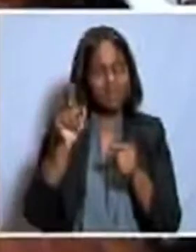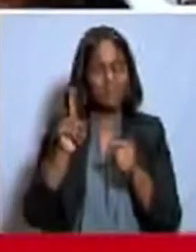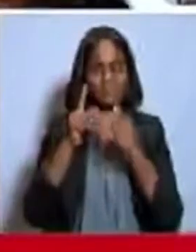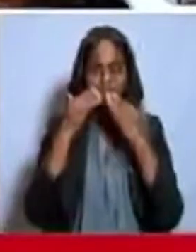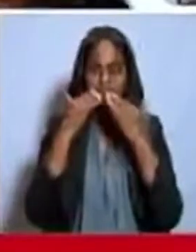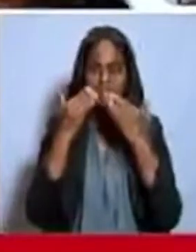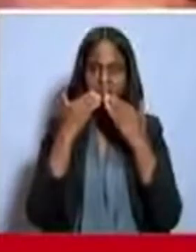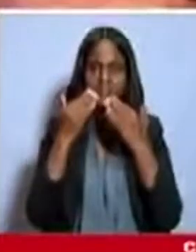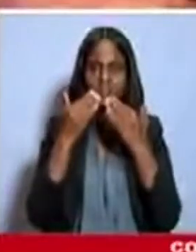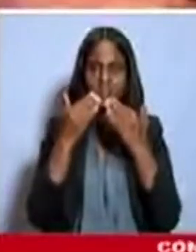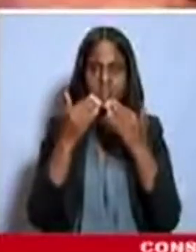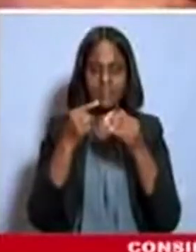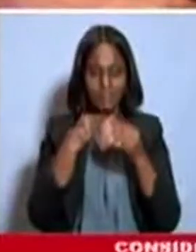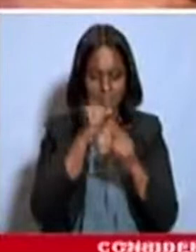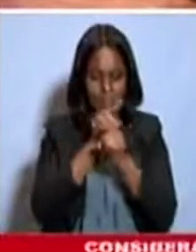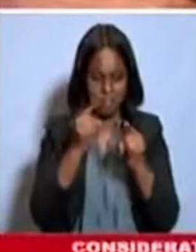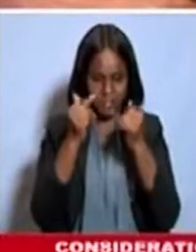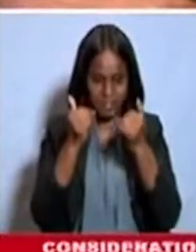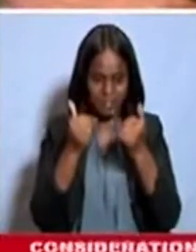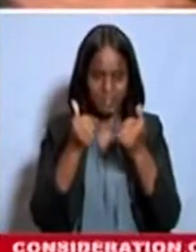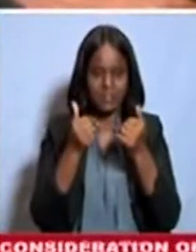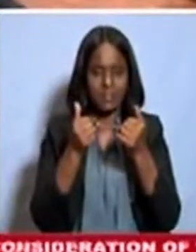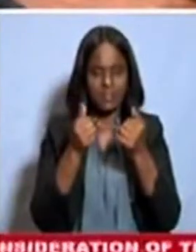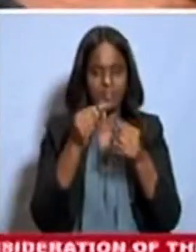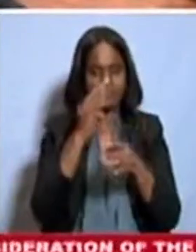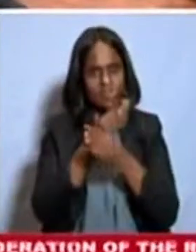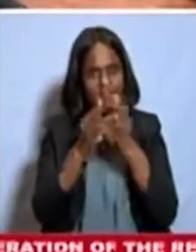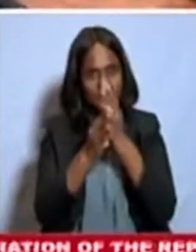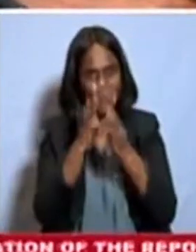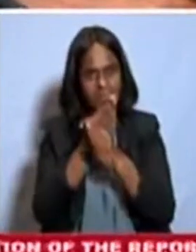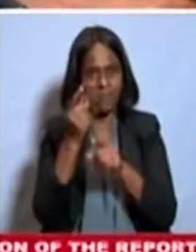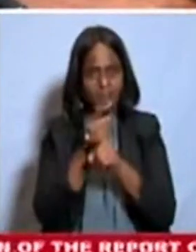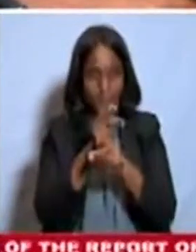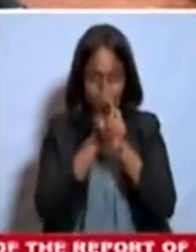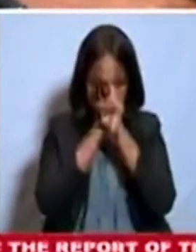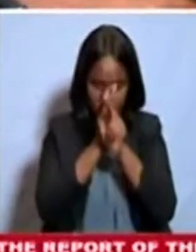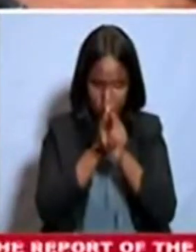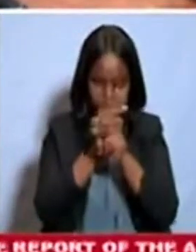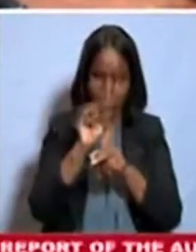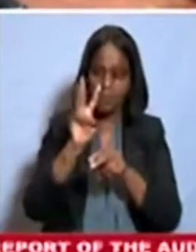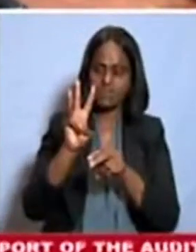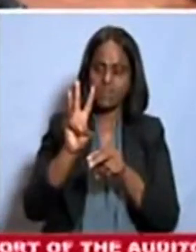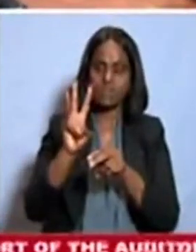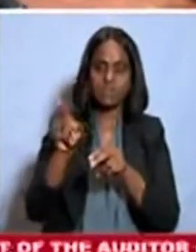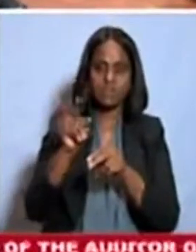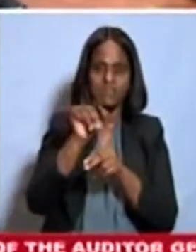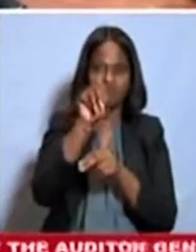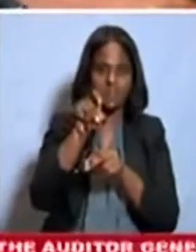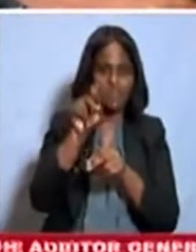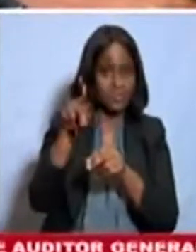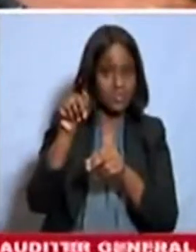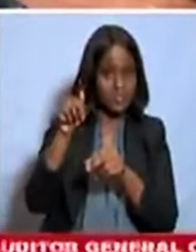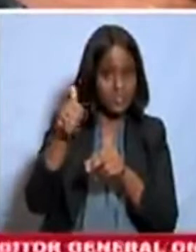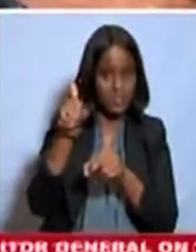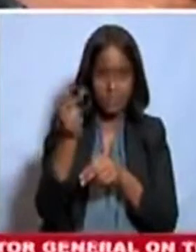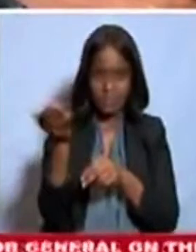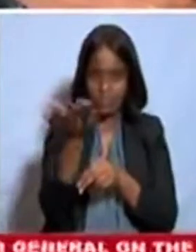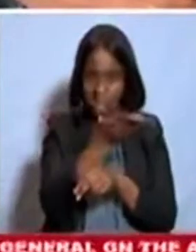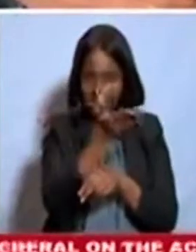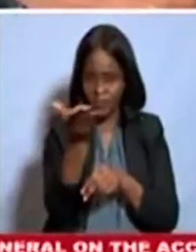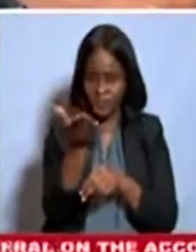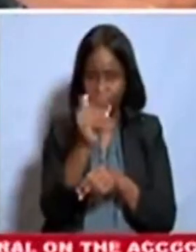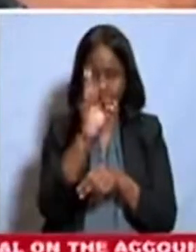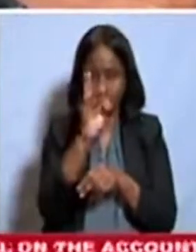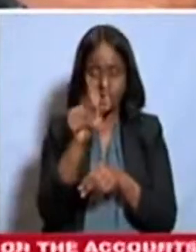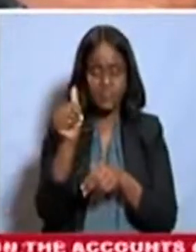Thank you. And just also building up from Honorable Mnyuma's question, PS, those 16 houses, have